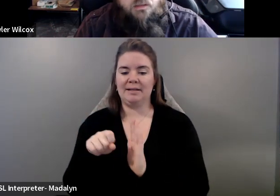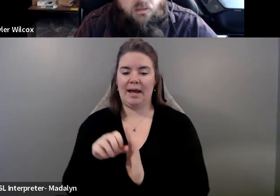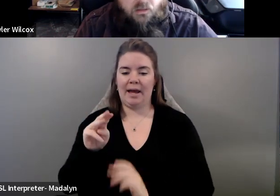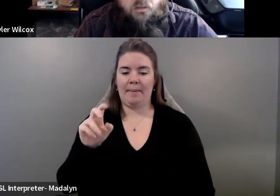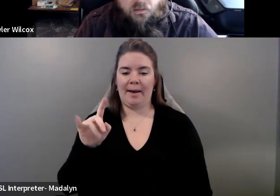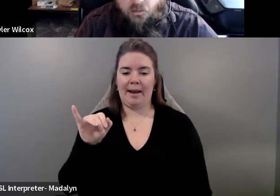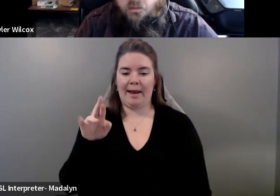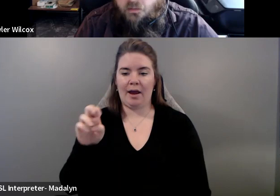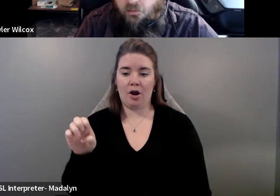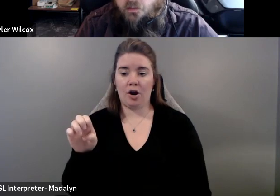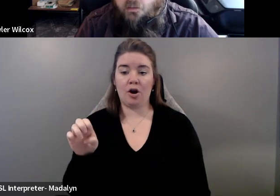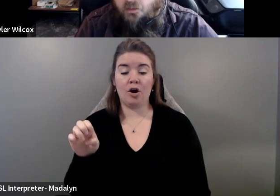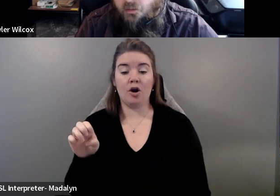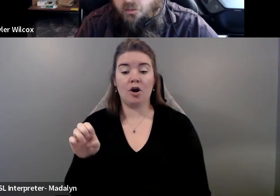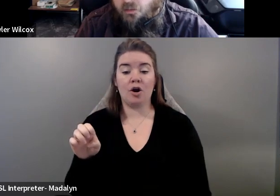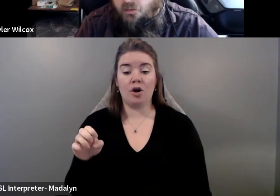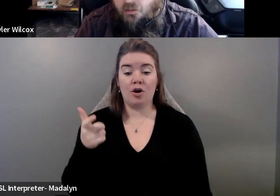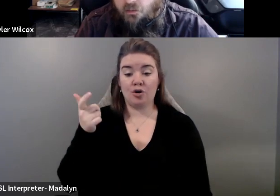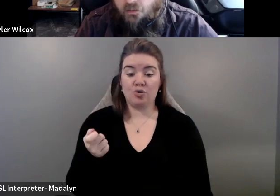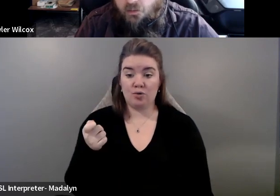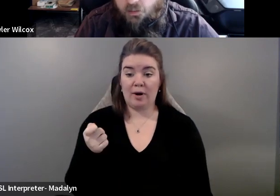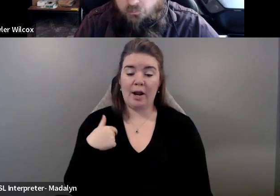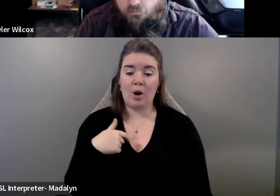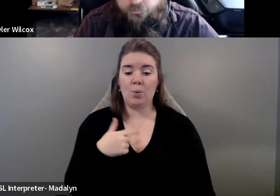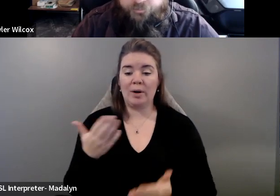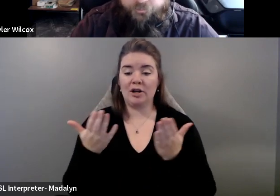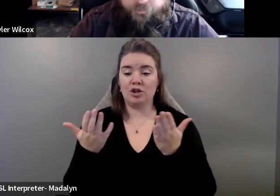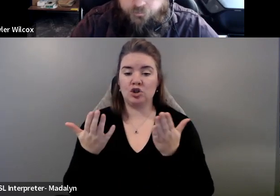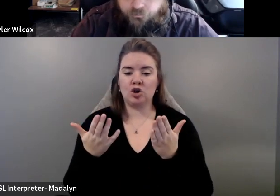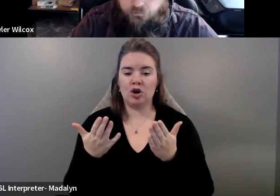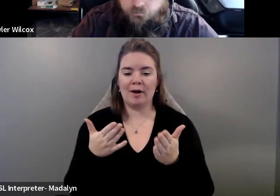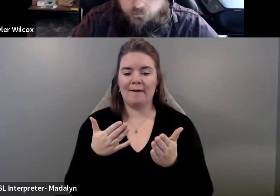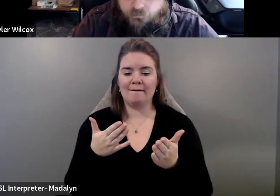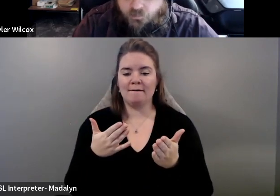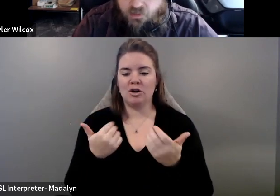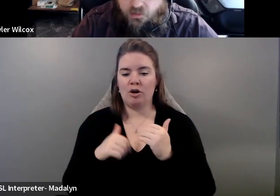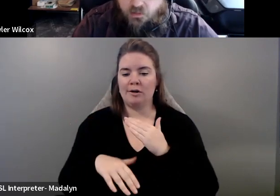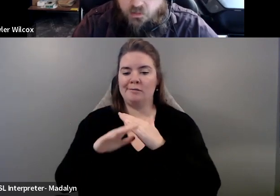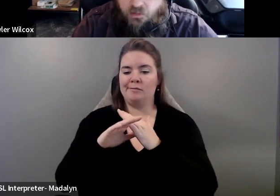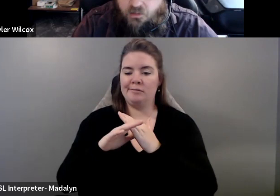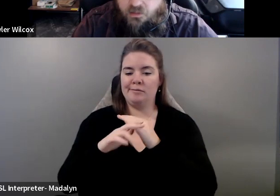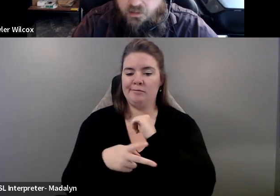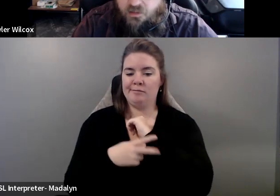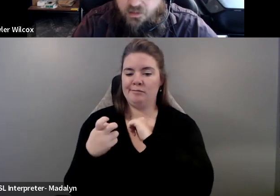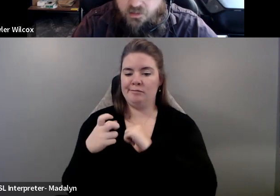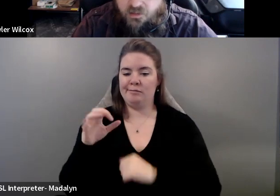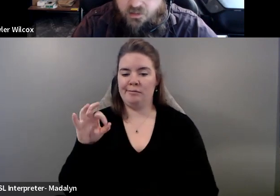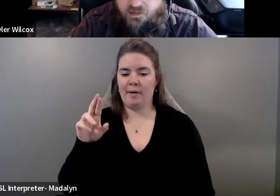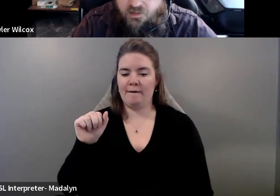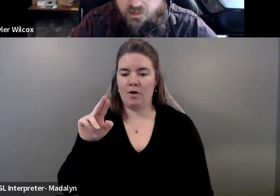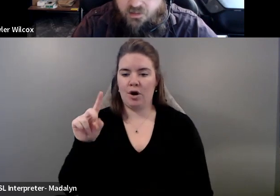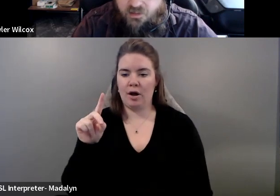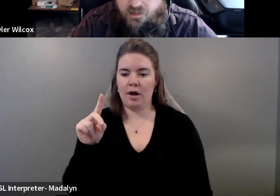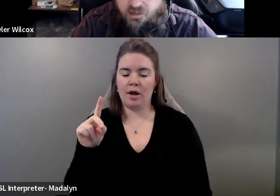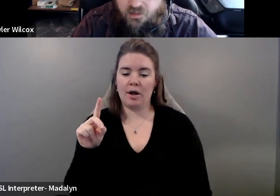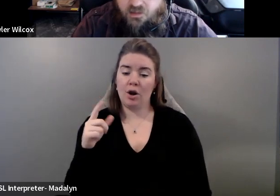seniors. So I serve as a conduit to bring that awareness. And so we secured quite a little bit of grant